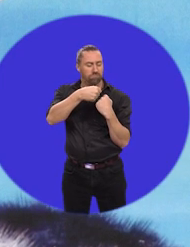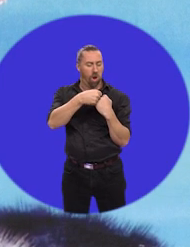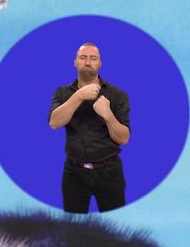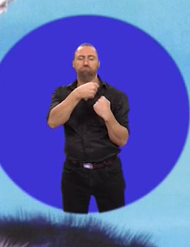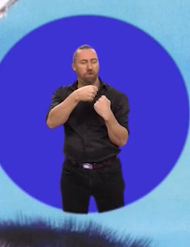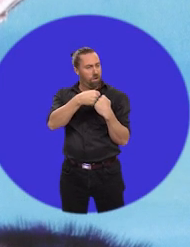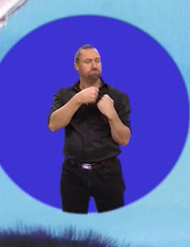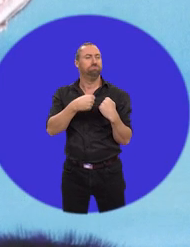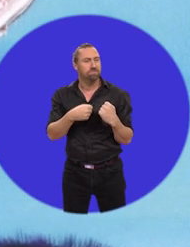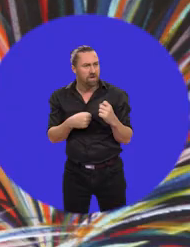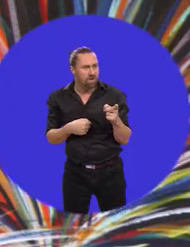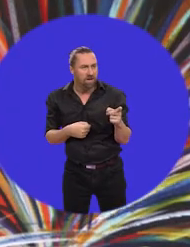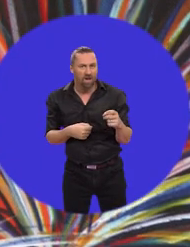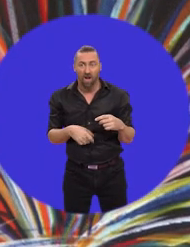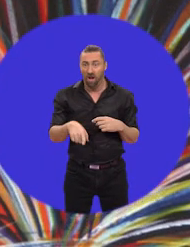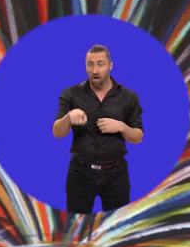too.